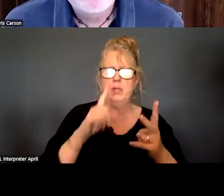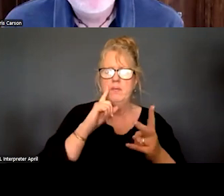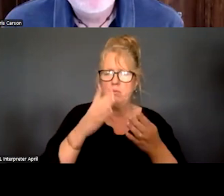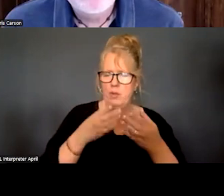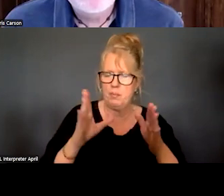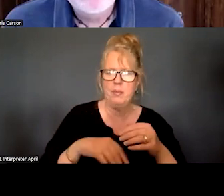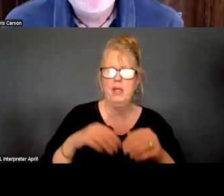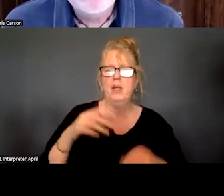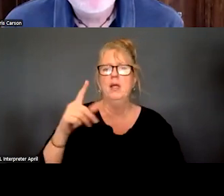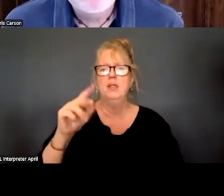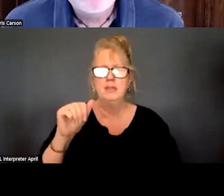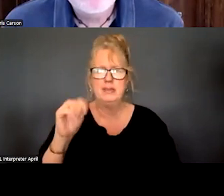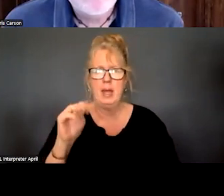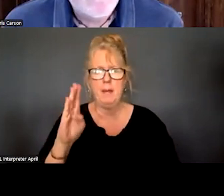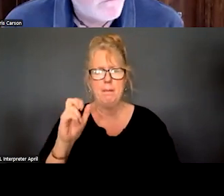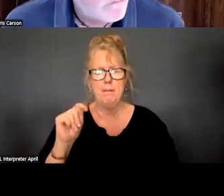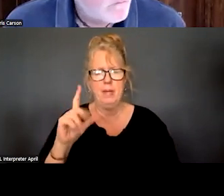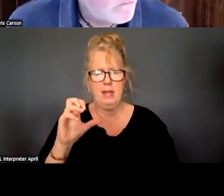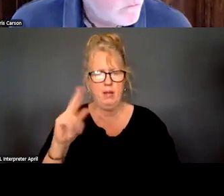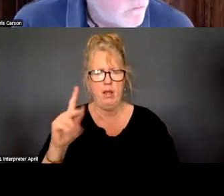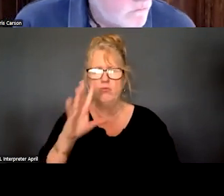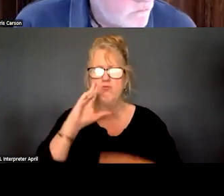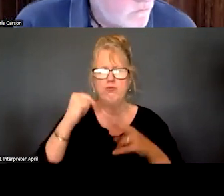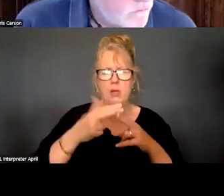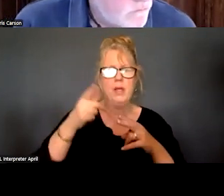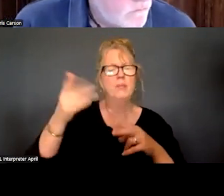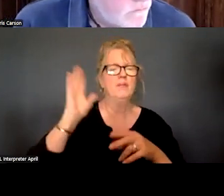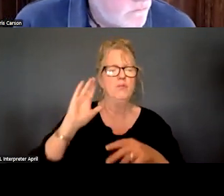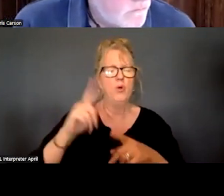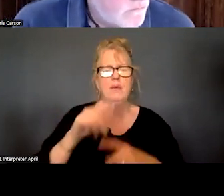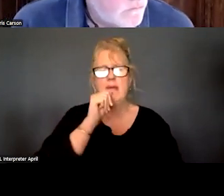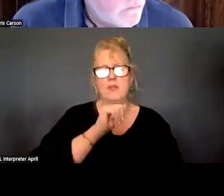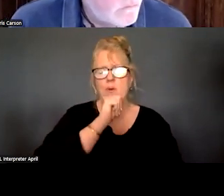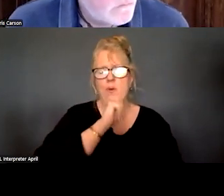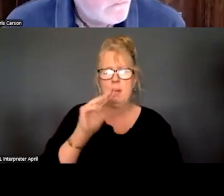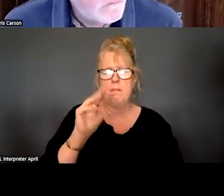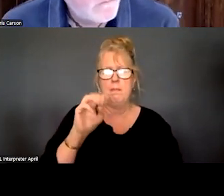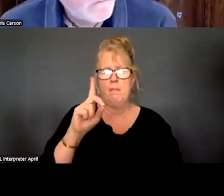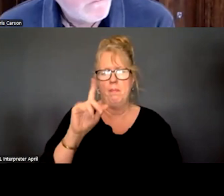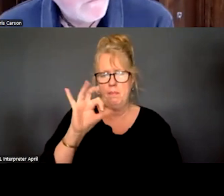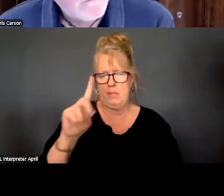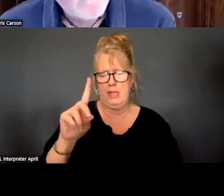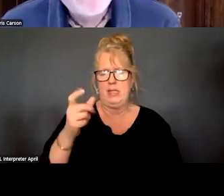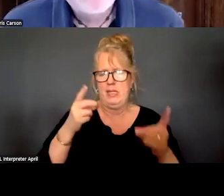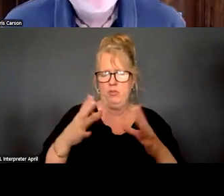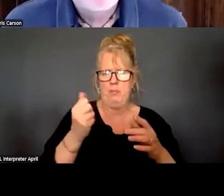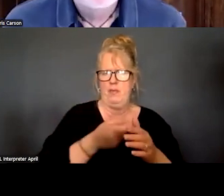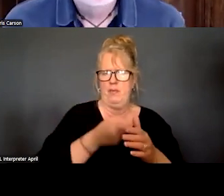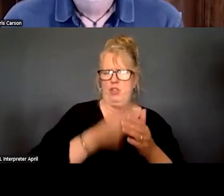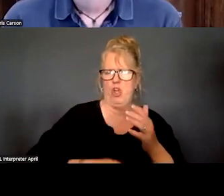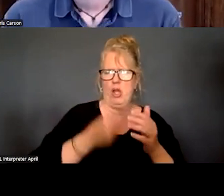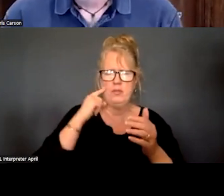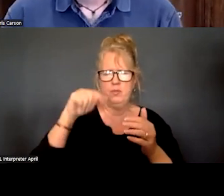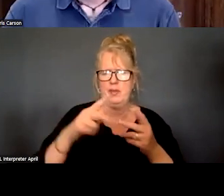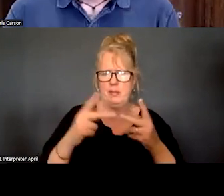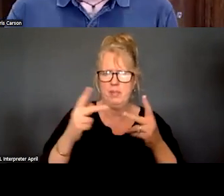Tom Betlock has talked about when he was the Arizona Medicaid director, despite the cost of these facilities, that there was